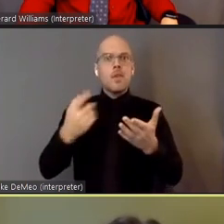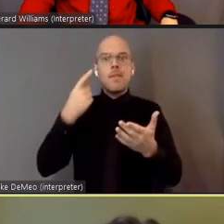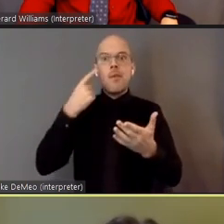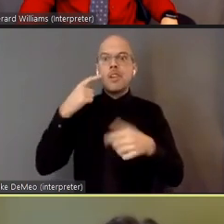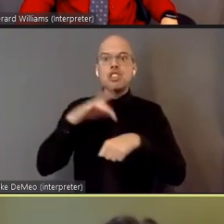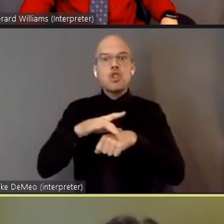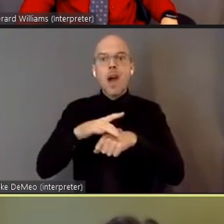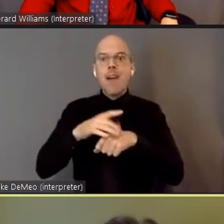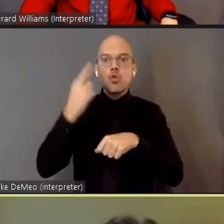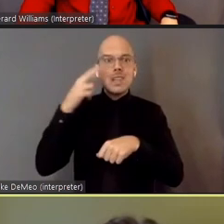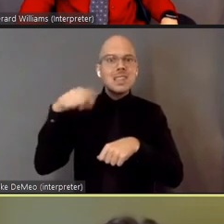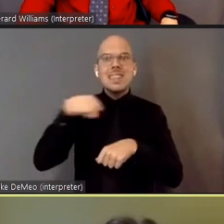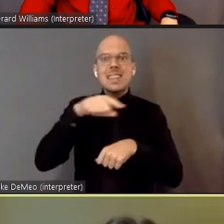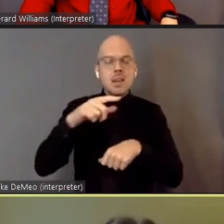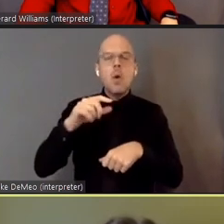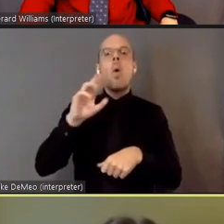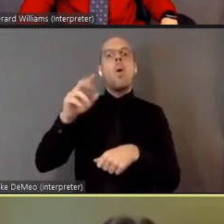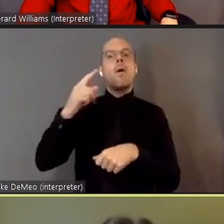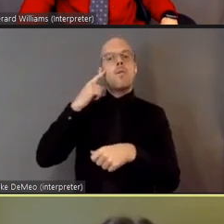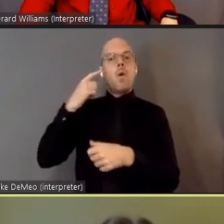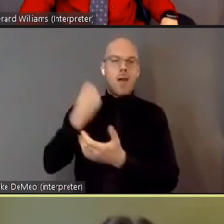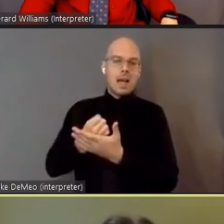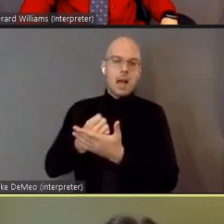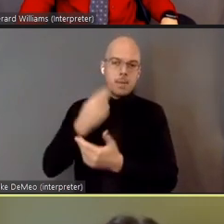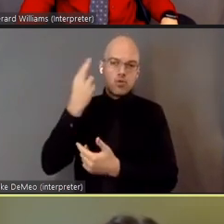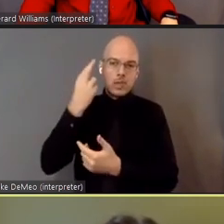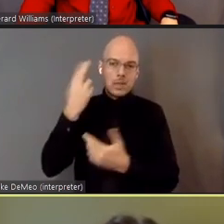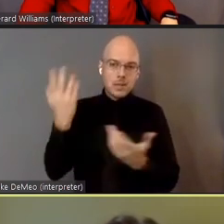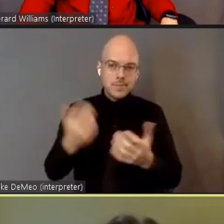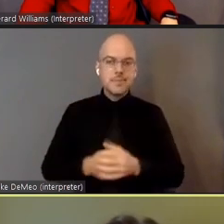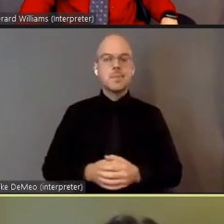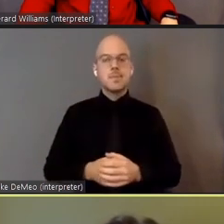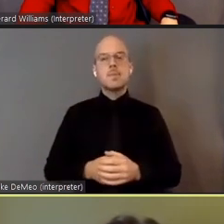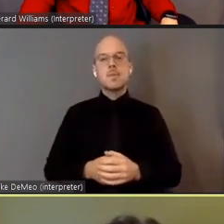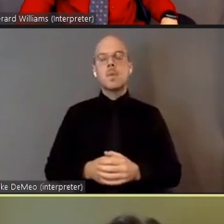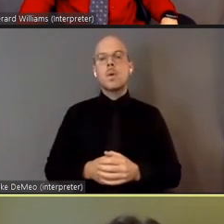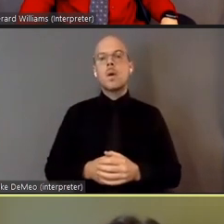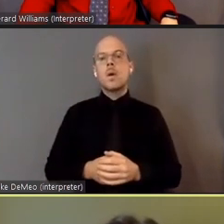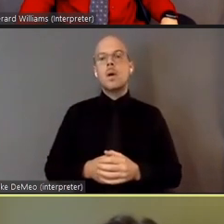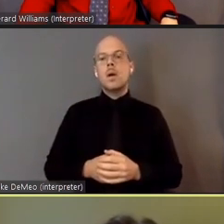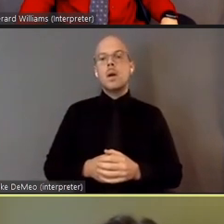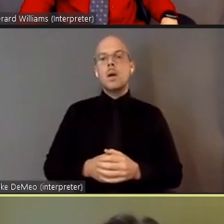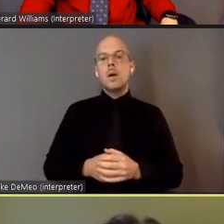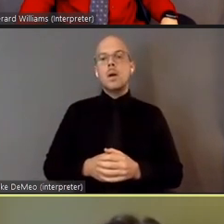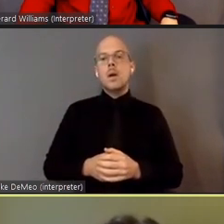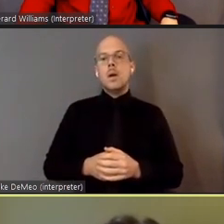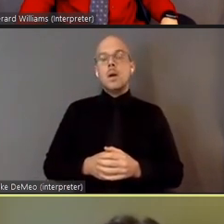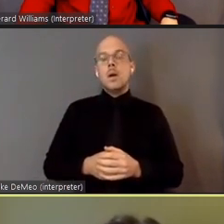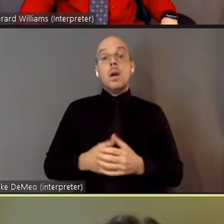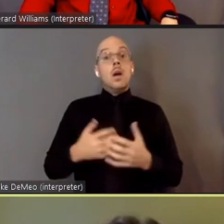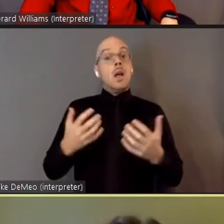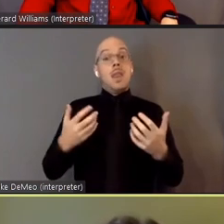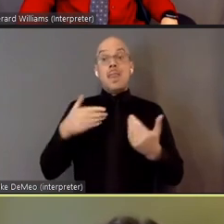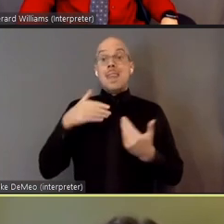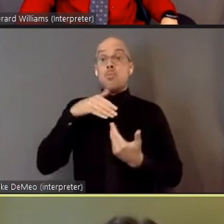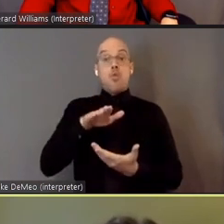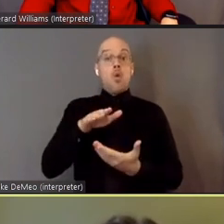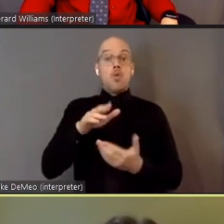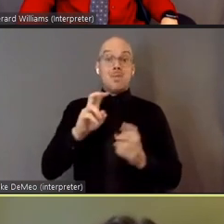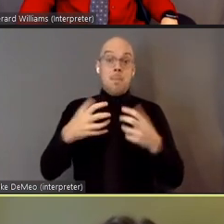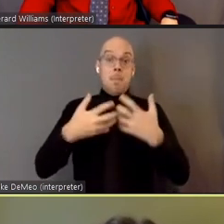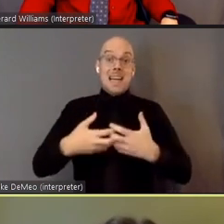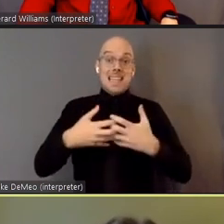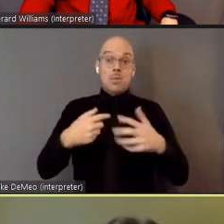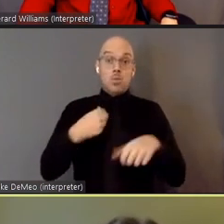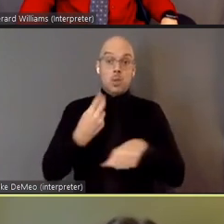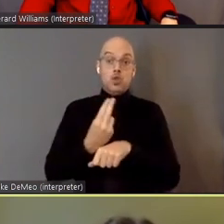difficult to serve for economic reasons. And the mechanism that we've been using to